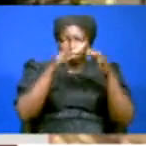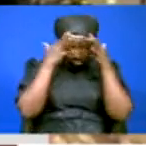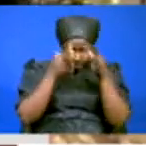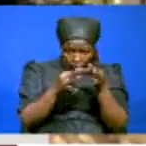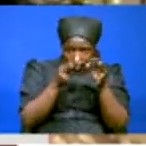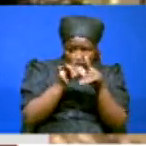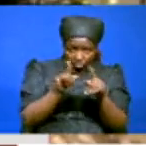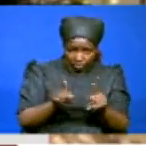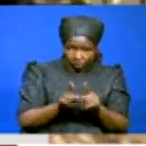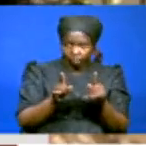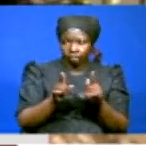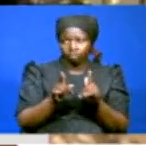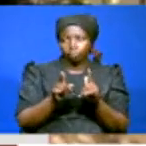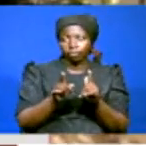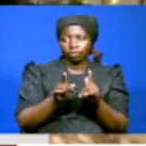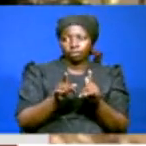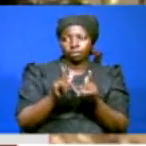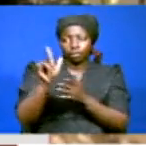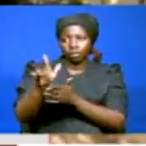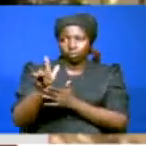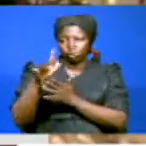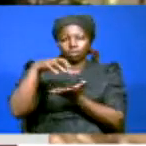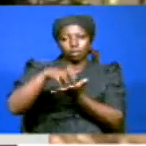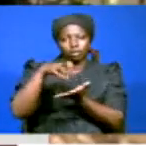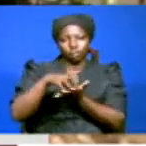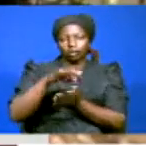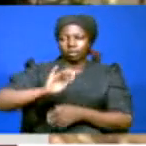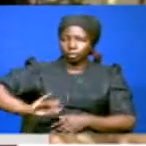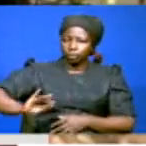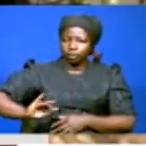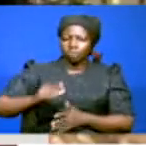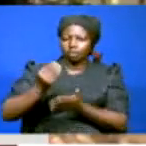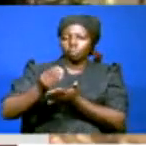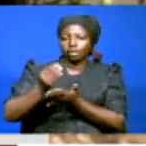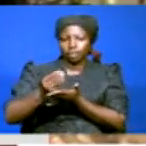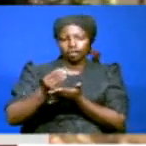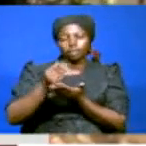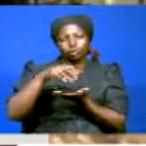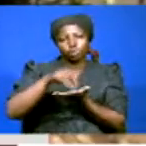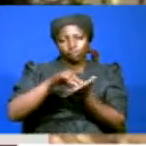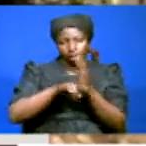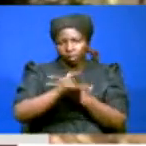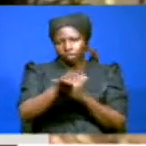And the debt situation, the pending debt situation in the counties, and the